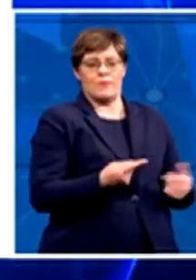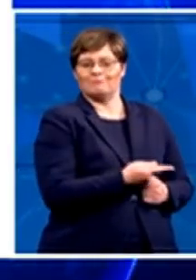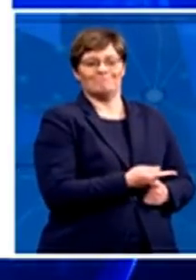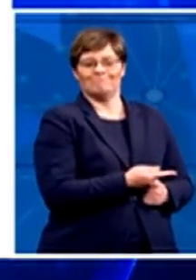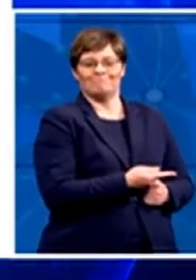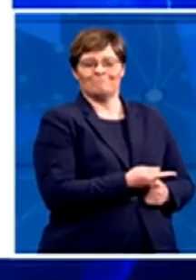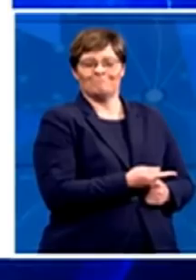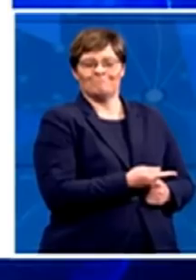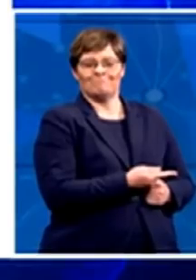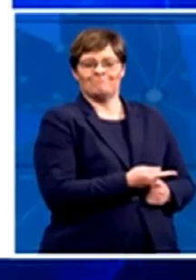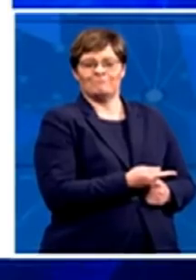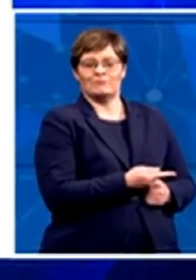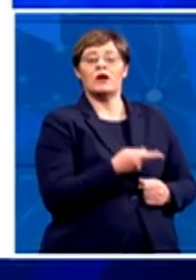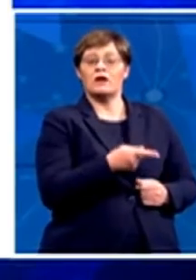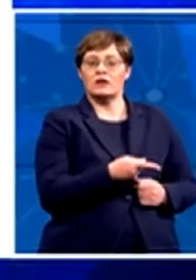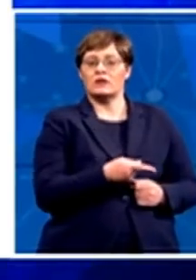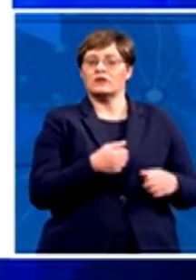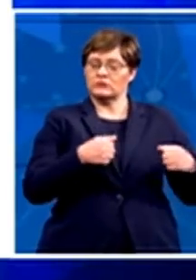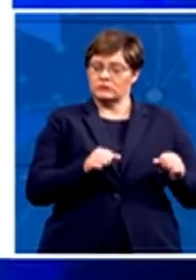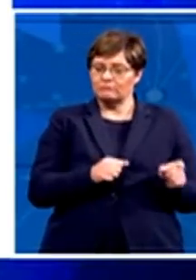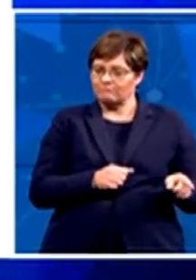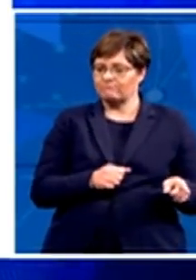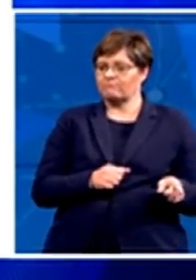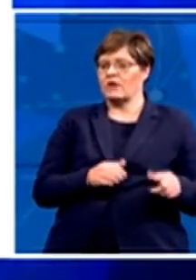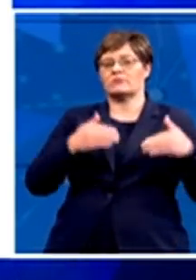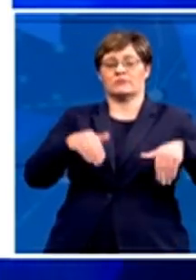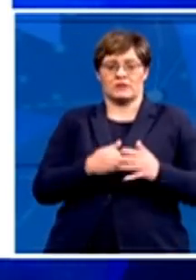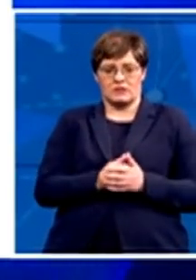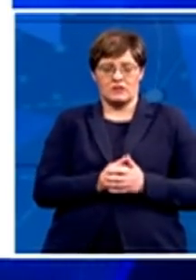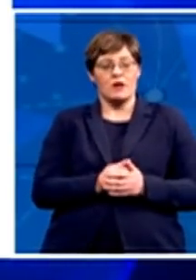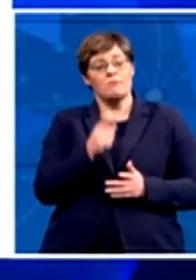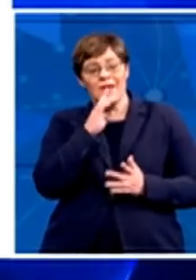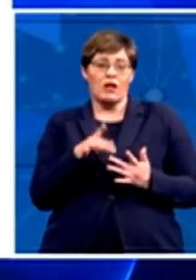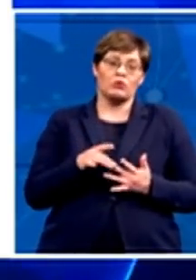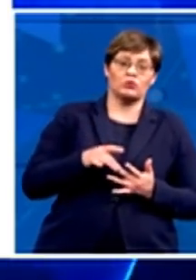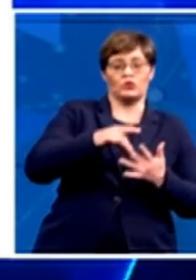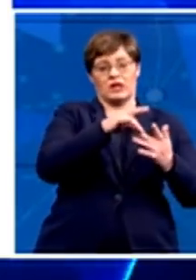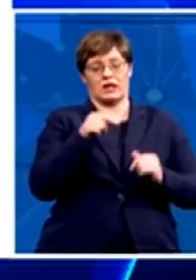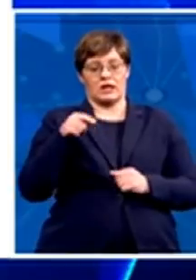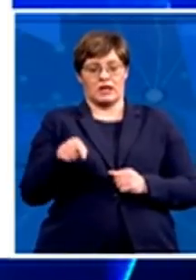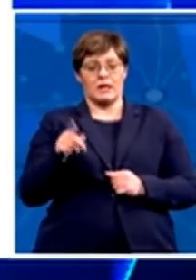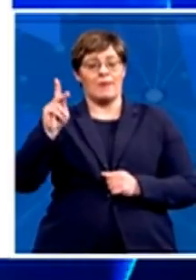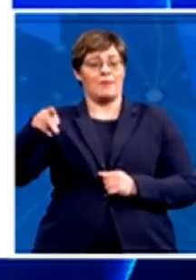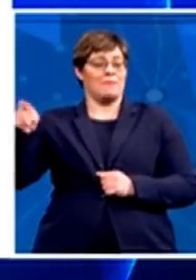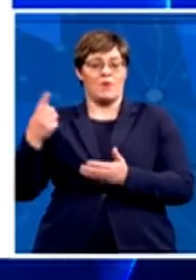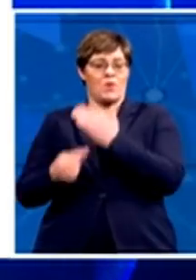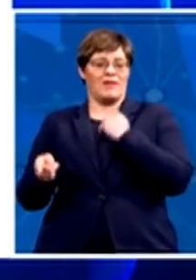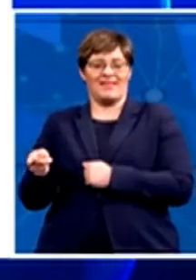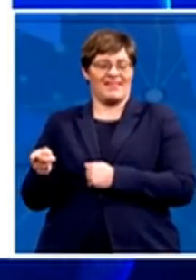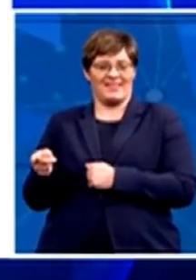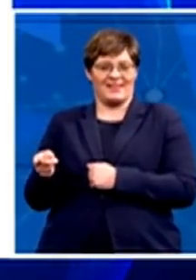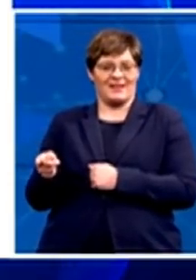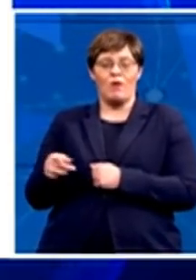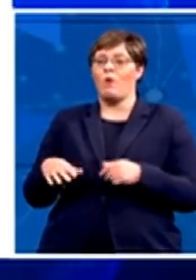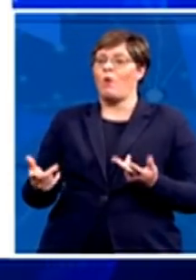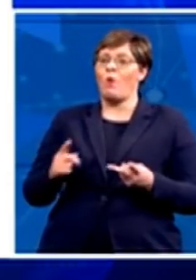reason. The rules are not unique to the Office of the Public Protector. nor are they drafted to particularly deal